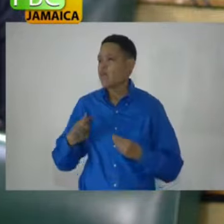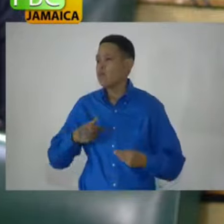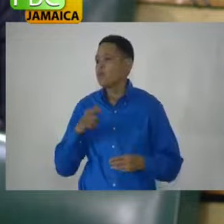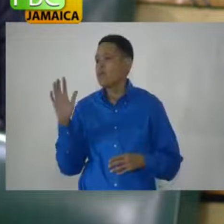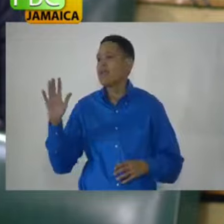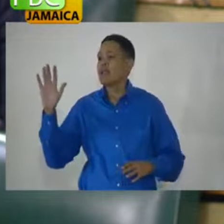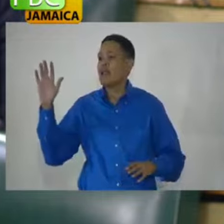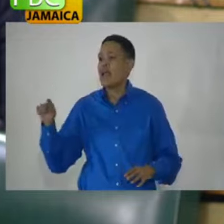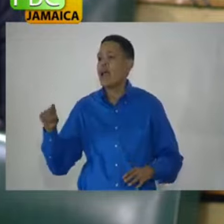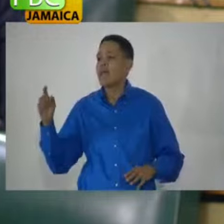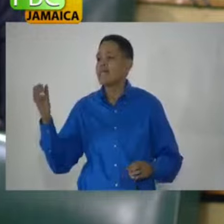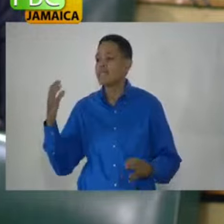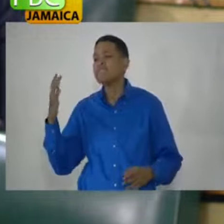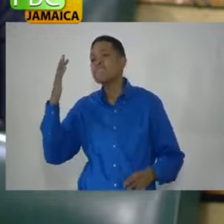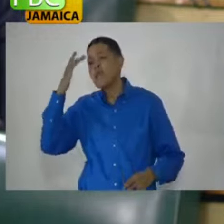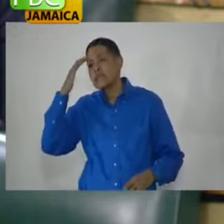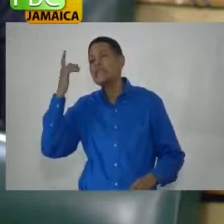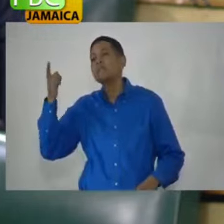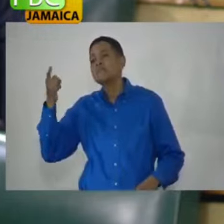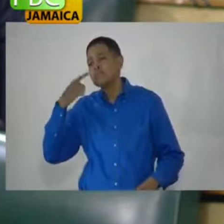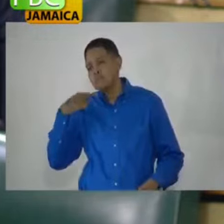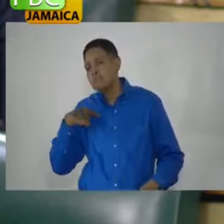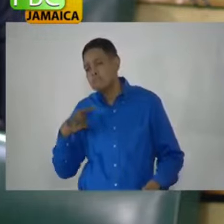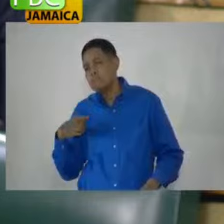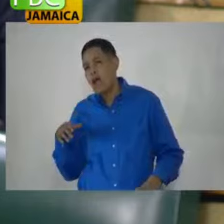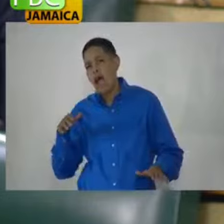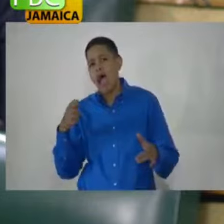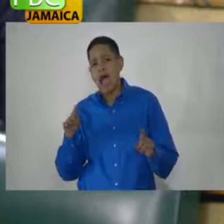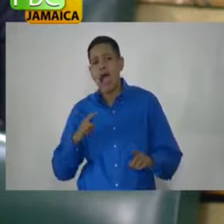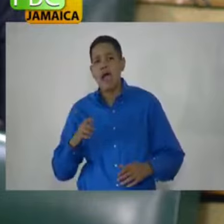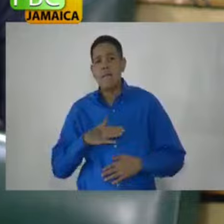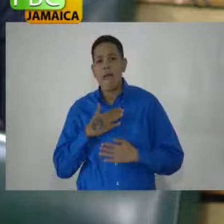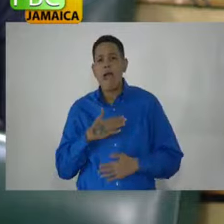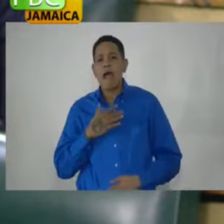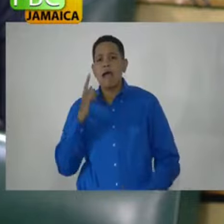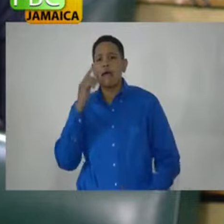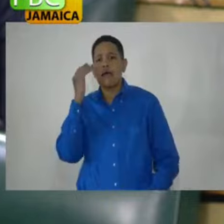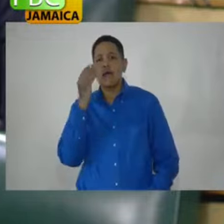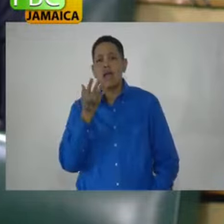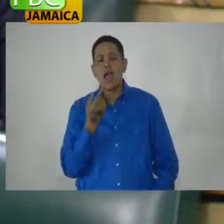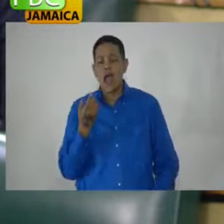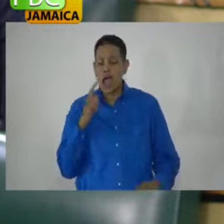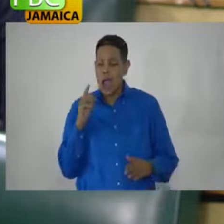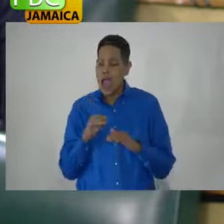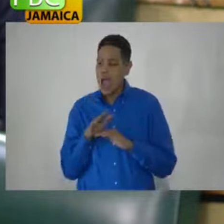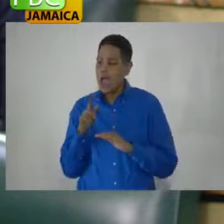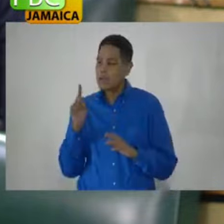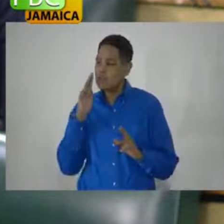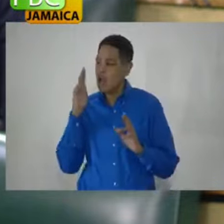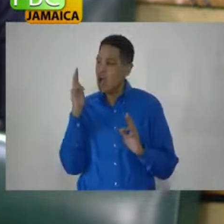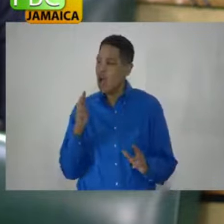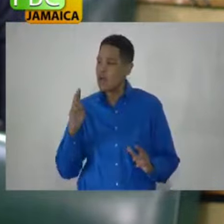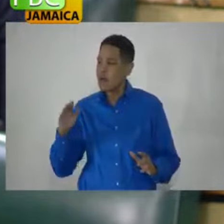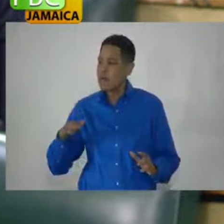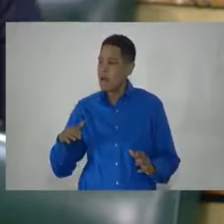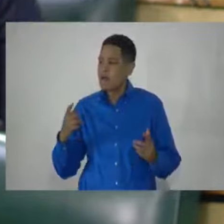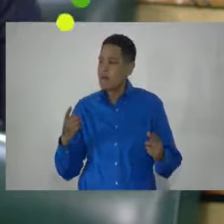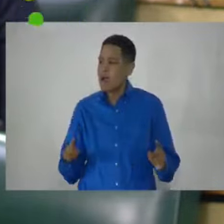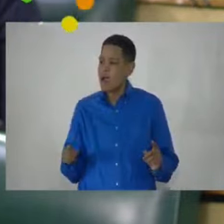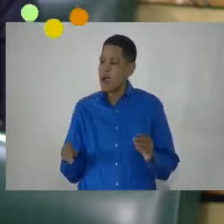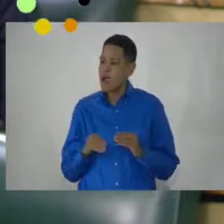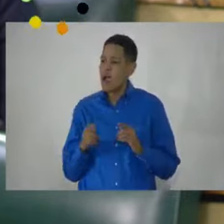they have merit, we act. I am pleased, therefore, to advise this Honourable House